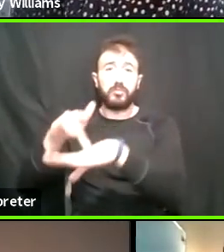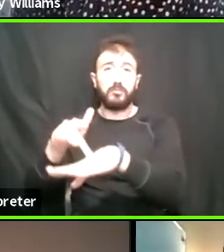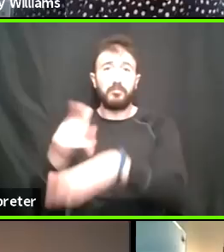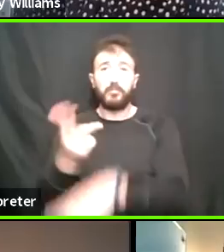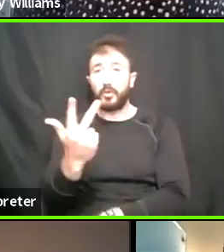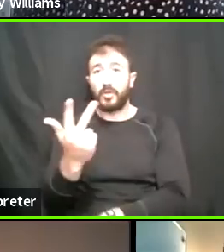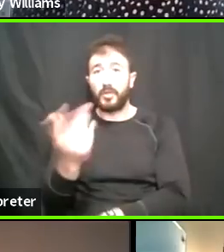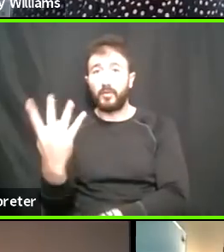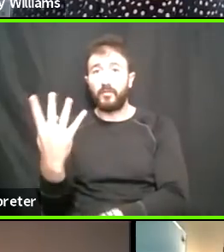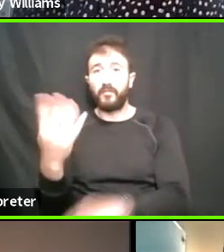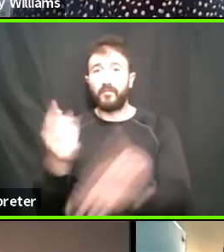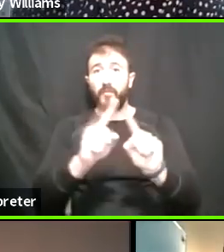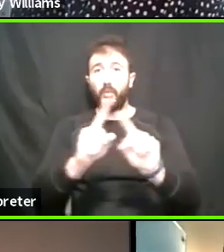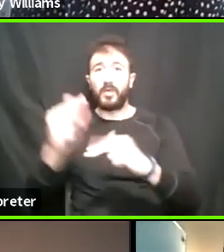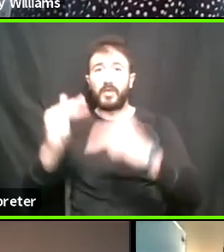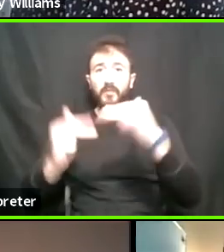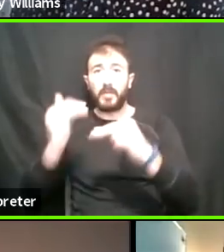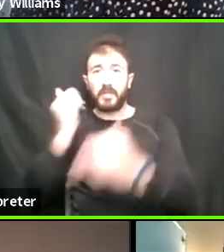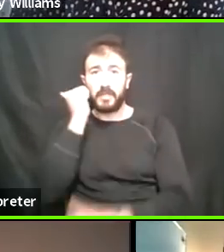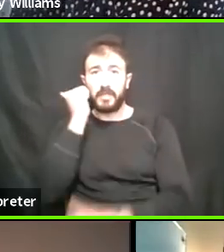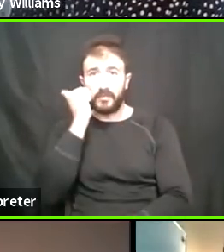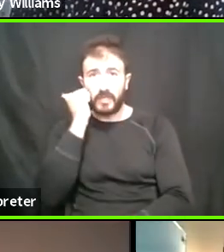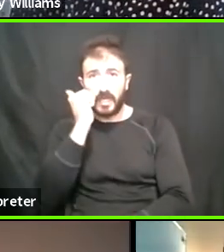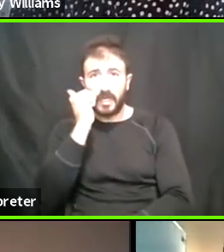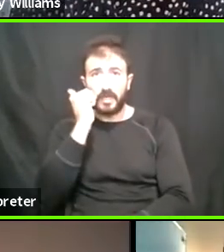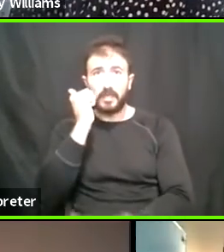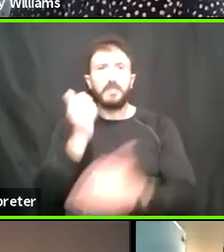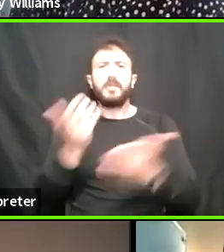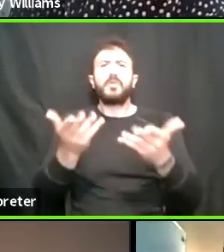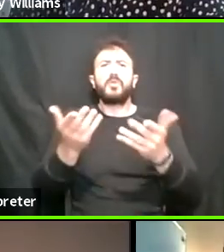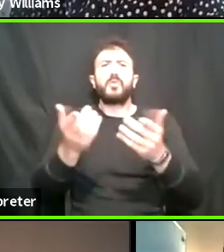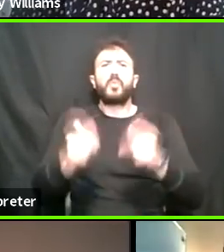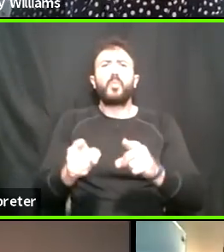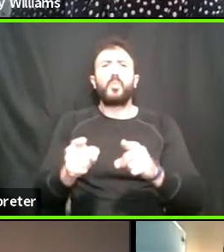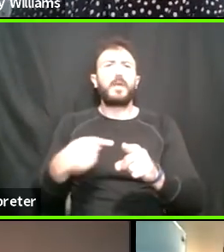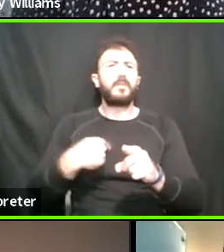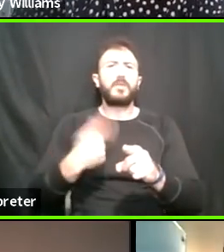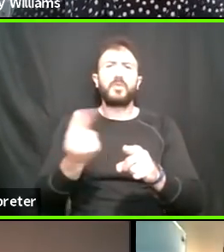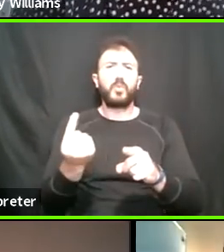Who knows that I've done it, and what happens there?